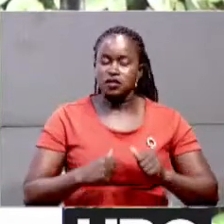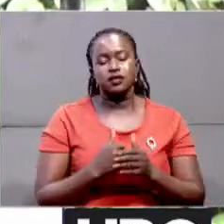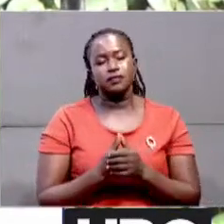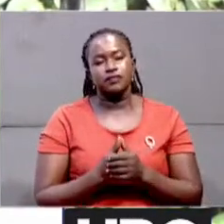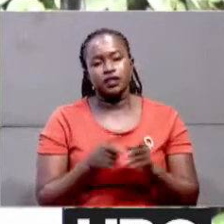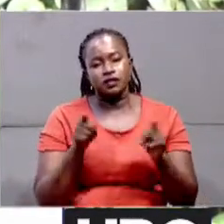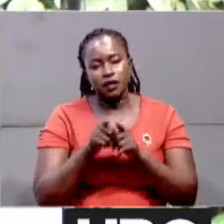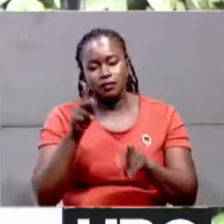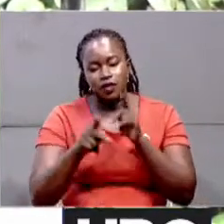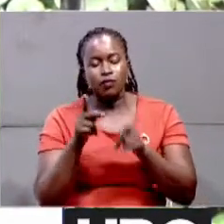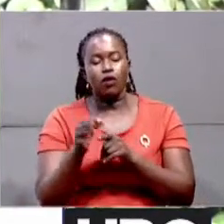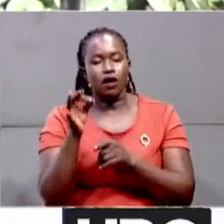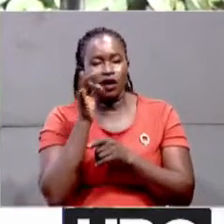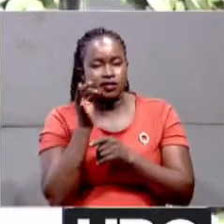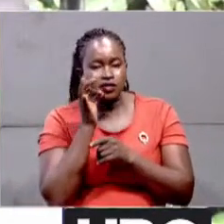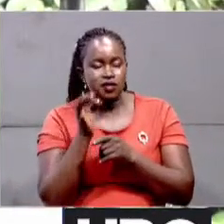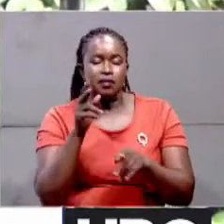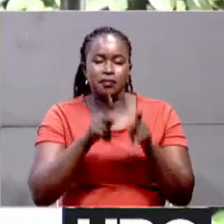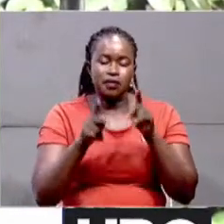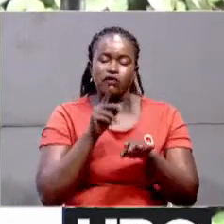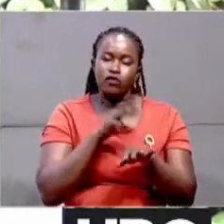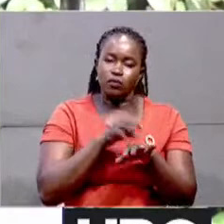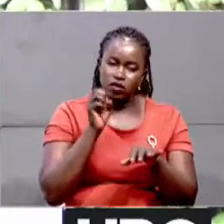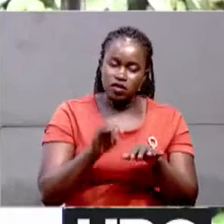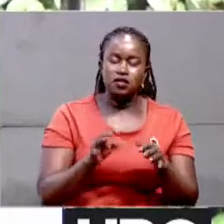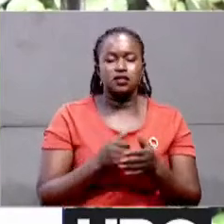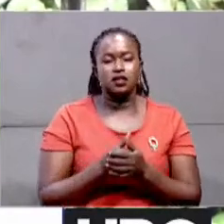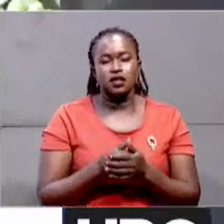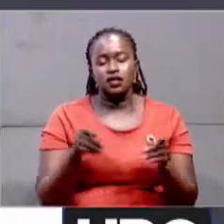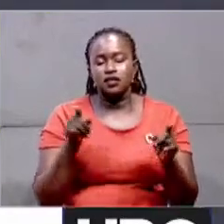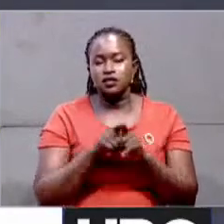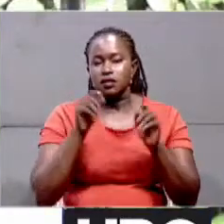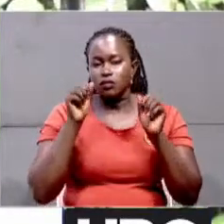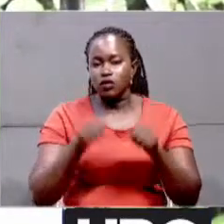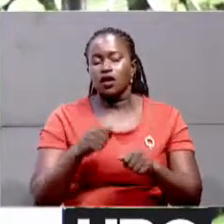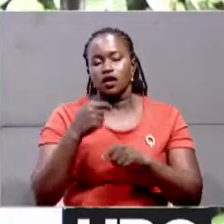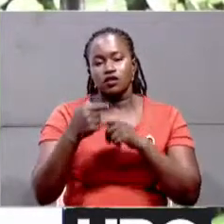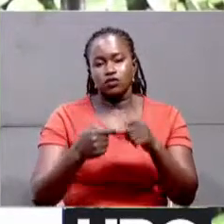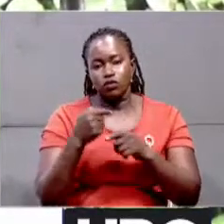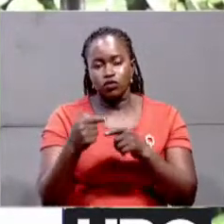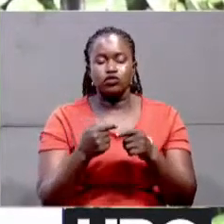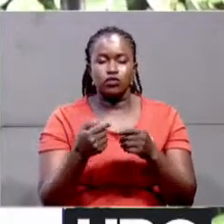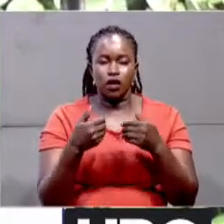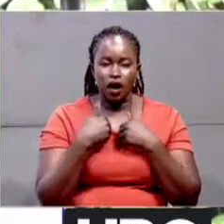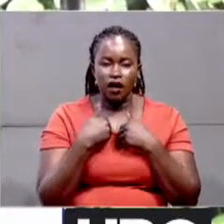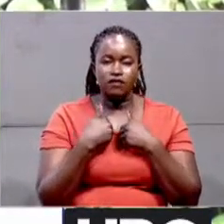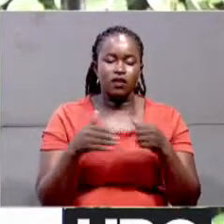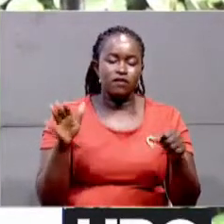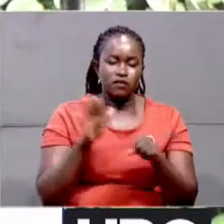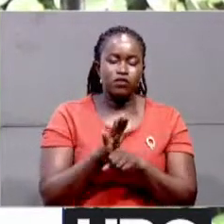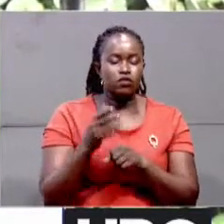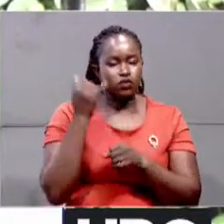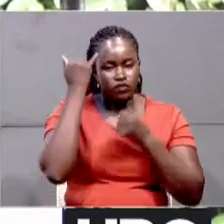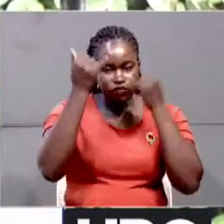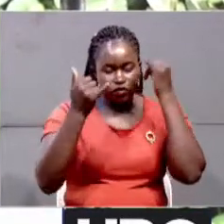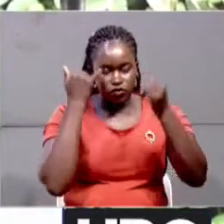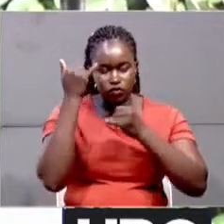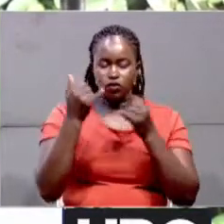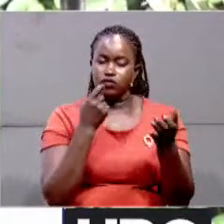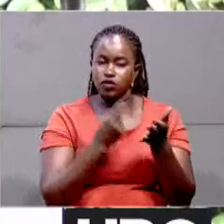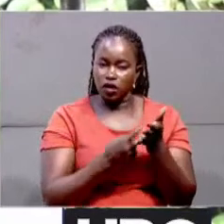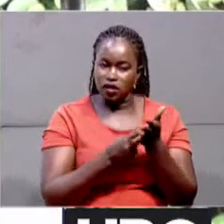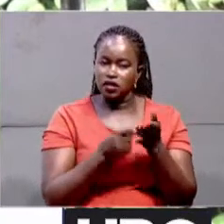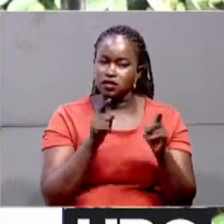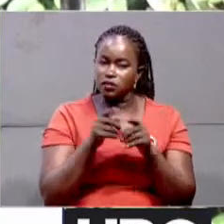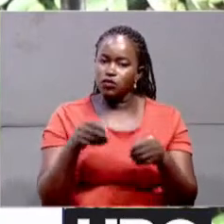people from coffee, people from tea, so that we can really take a compound view of our country and deliver one punch when we go to